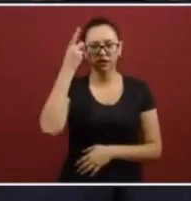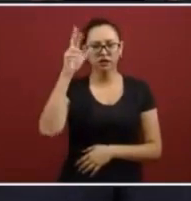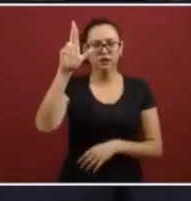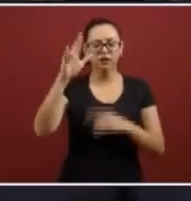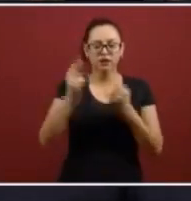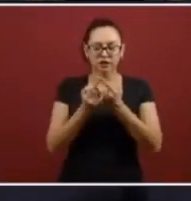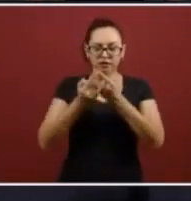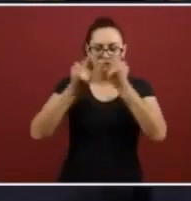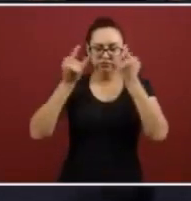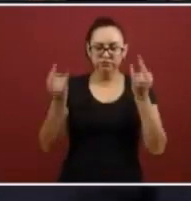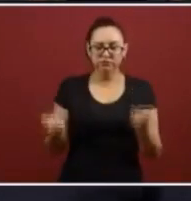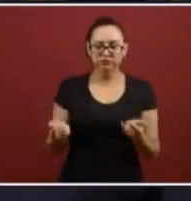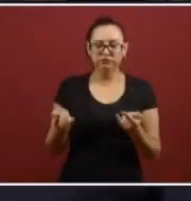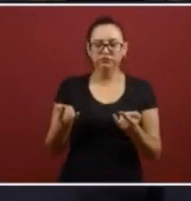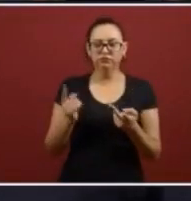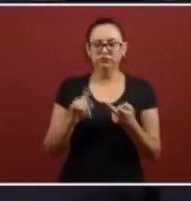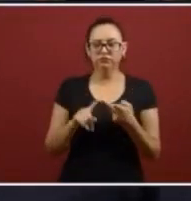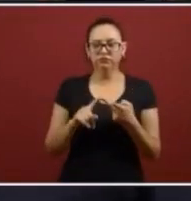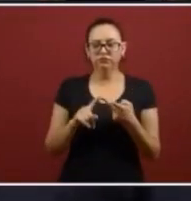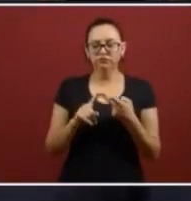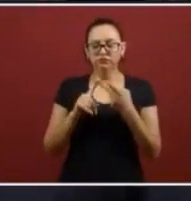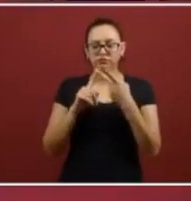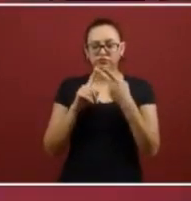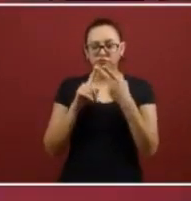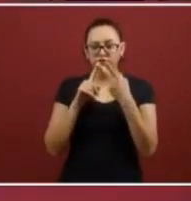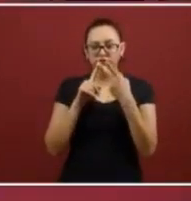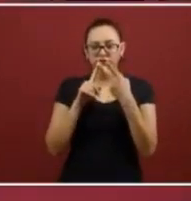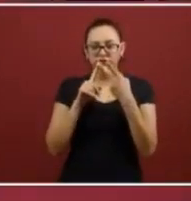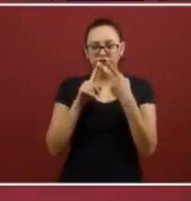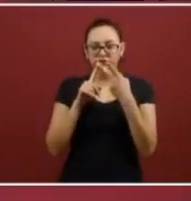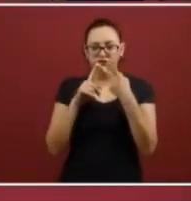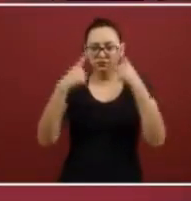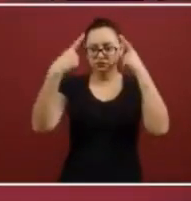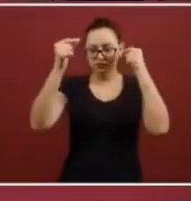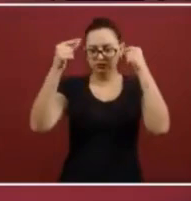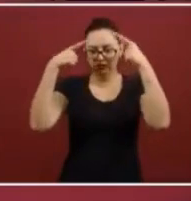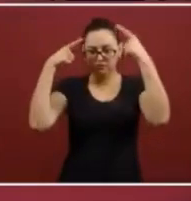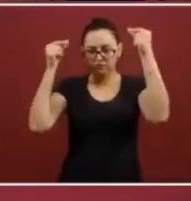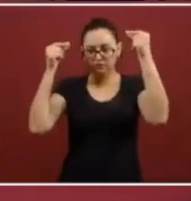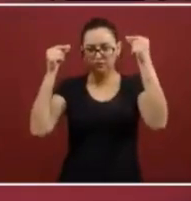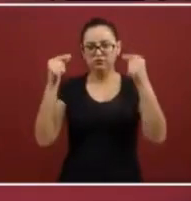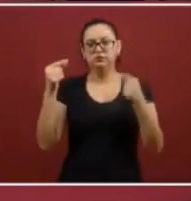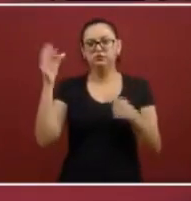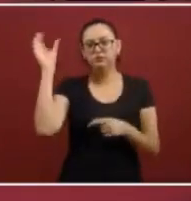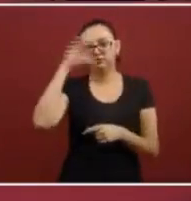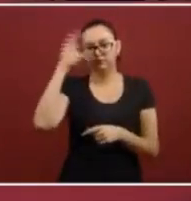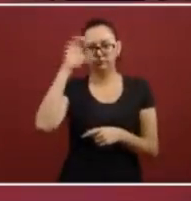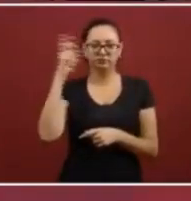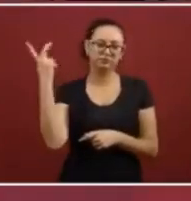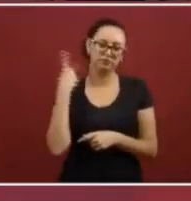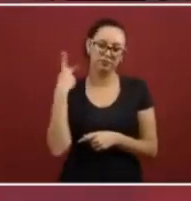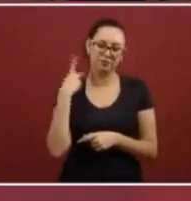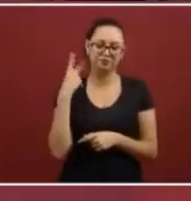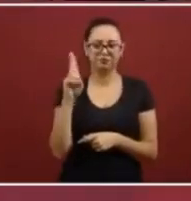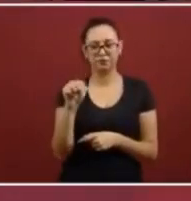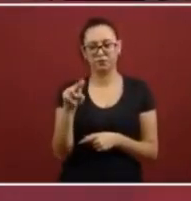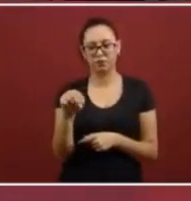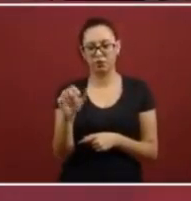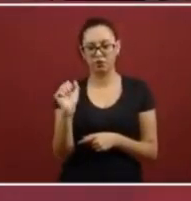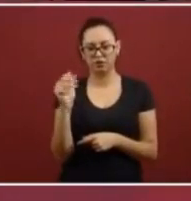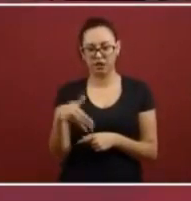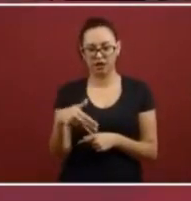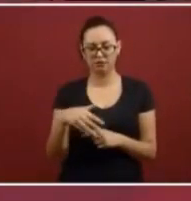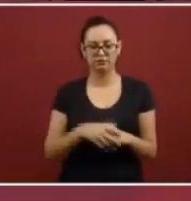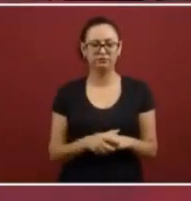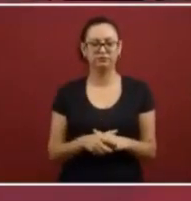historia, She's got a doctorate in history. egresada de la Facultad de Ciencias Políticas, She also